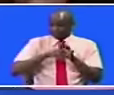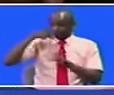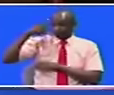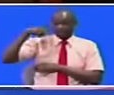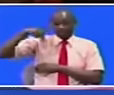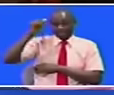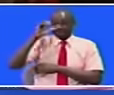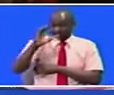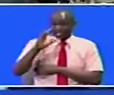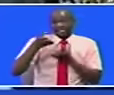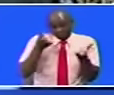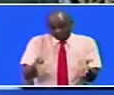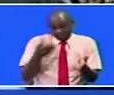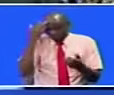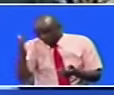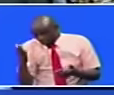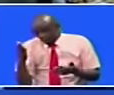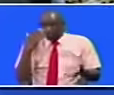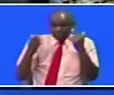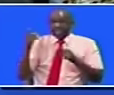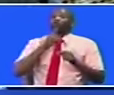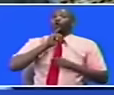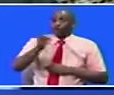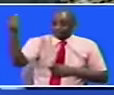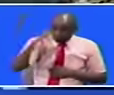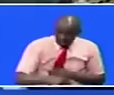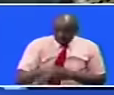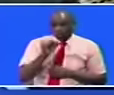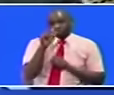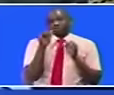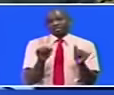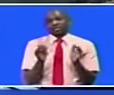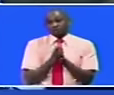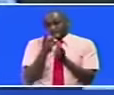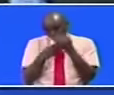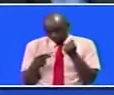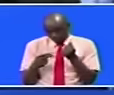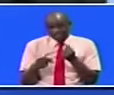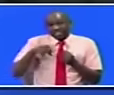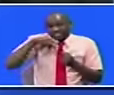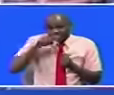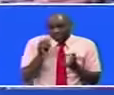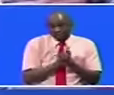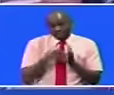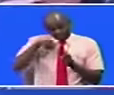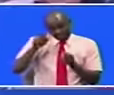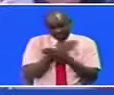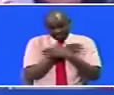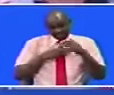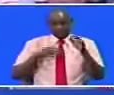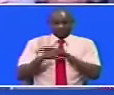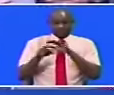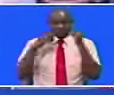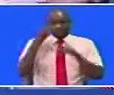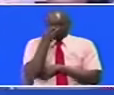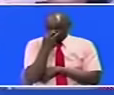Accounts Committee are still split on whether or not to summon Murkomen and Farouk Kibet, a aide to Deputy President William Ruto, over